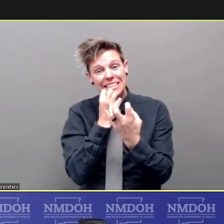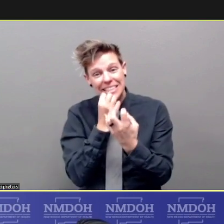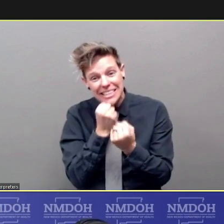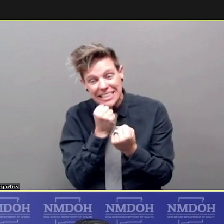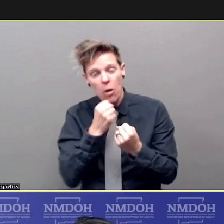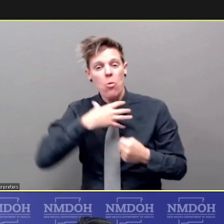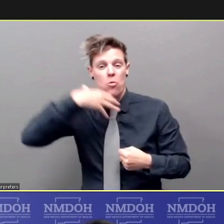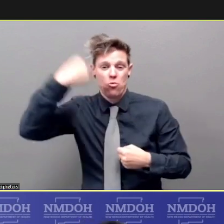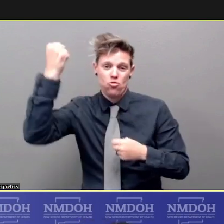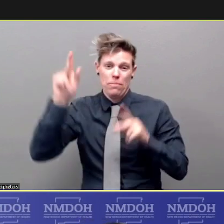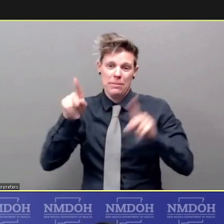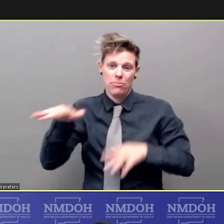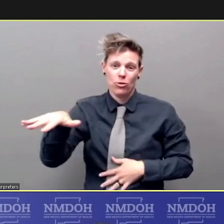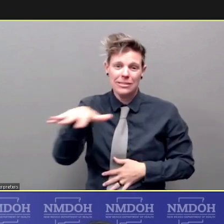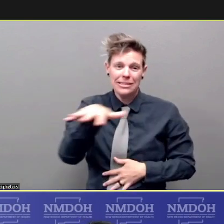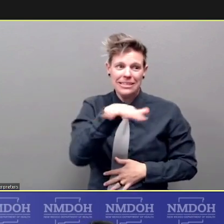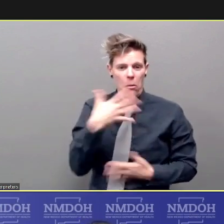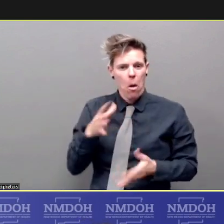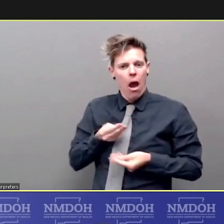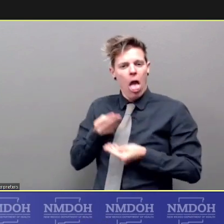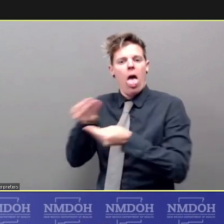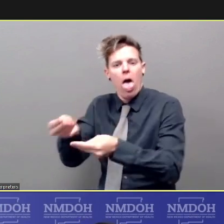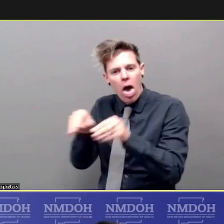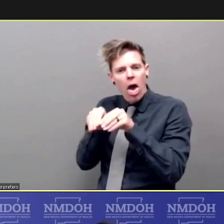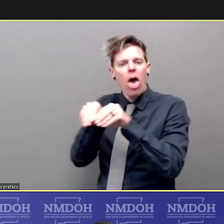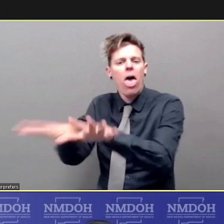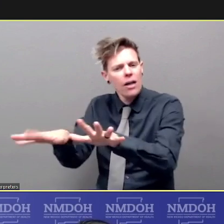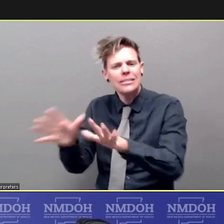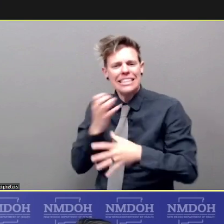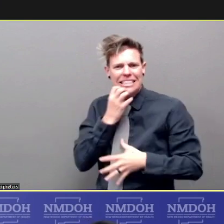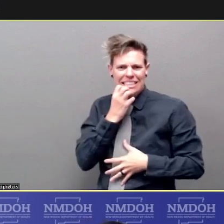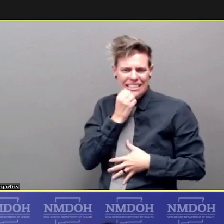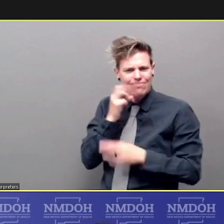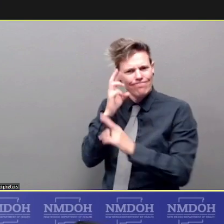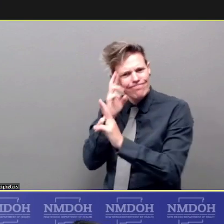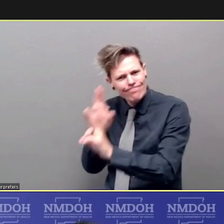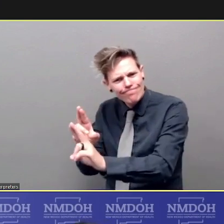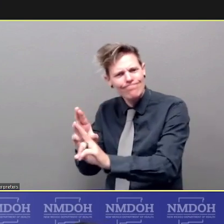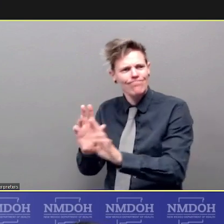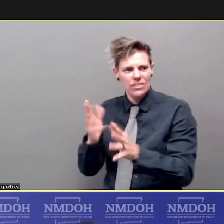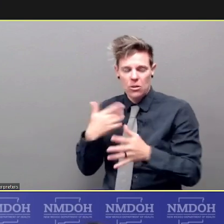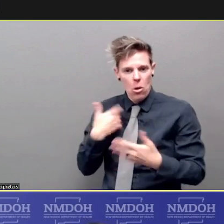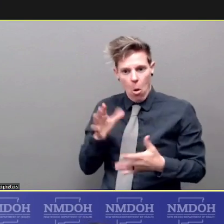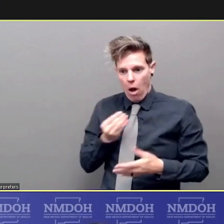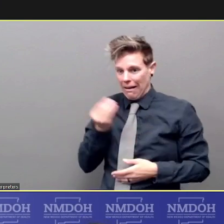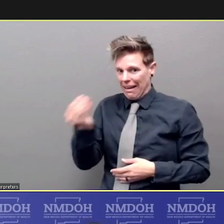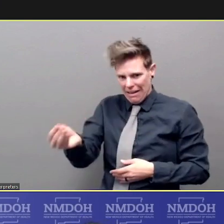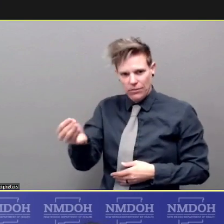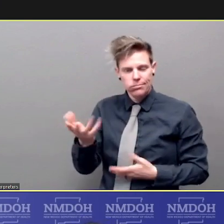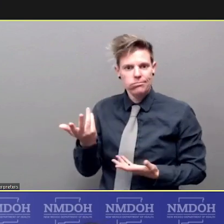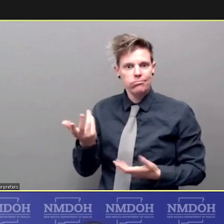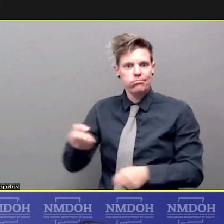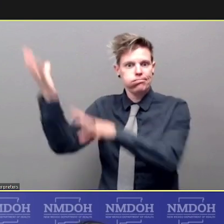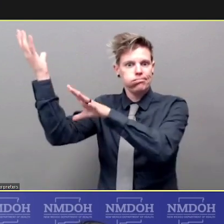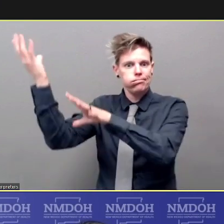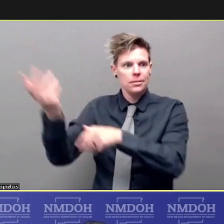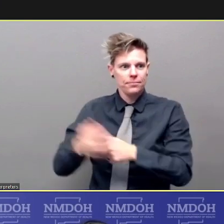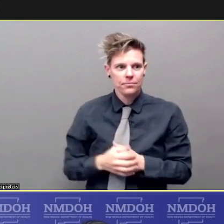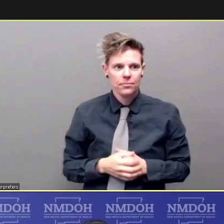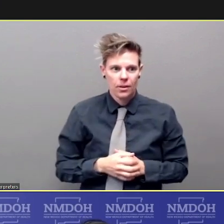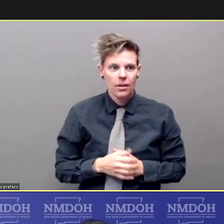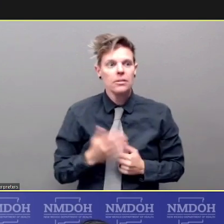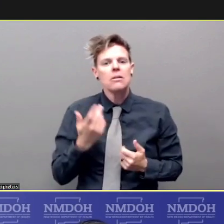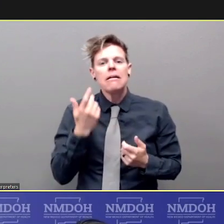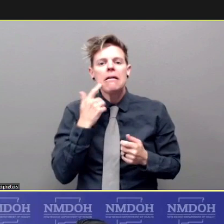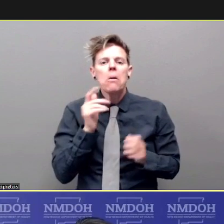have older family members, they're the ones who are going to get sickest from flu, from COVID, from RSV. So taking